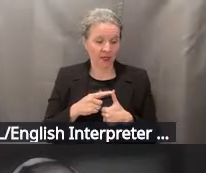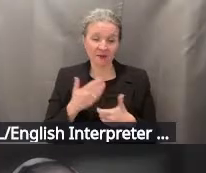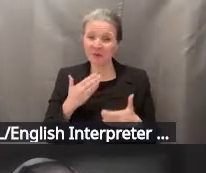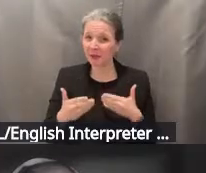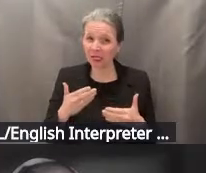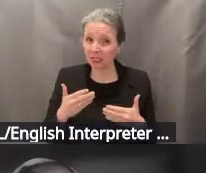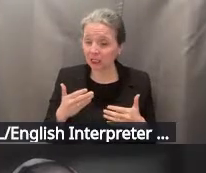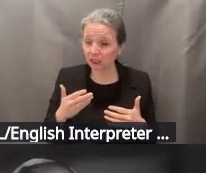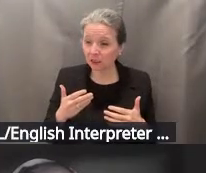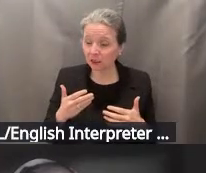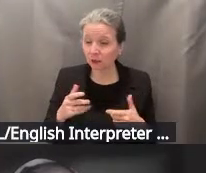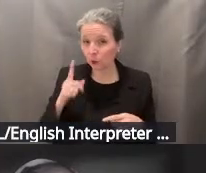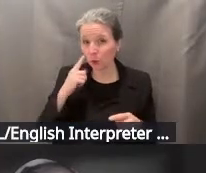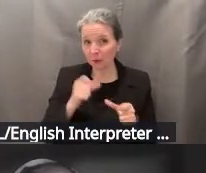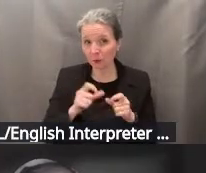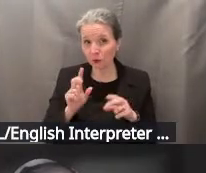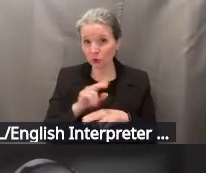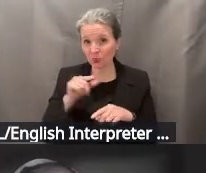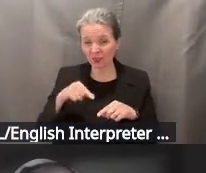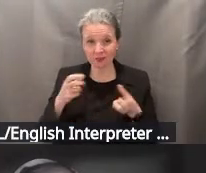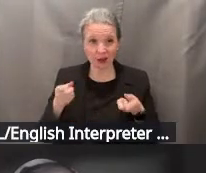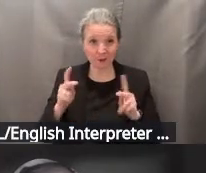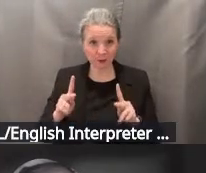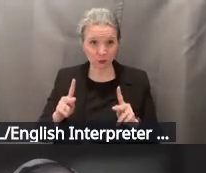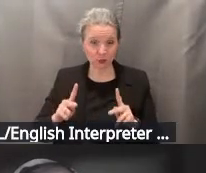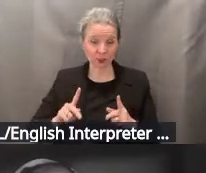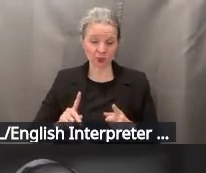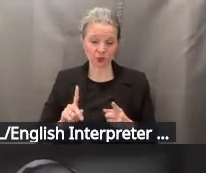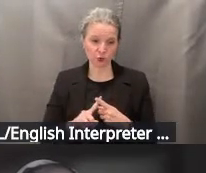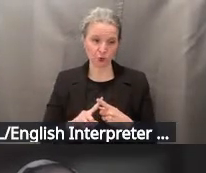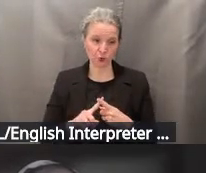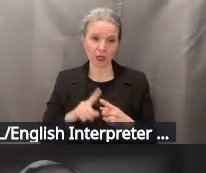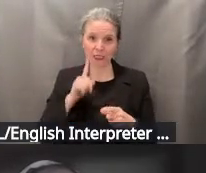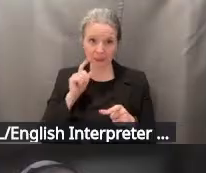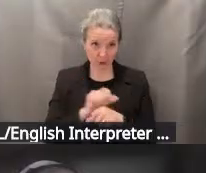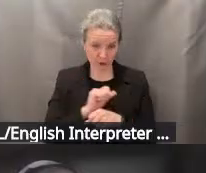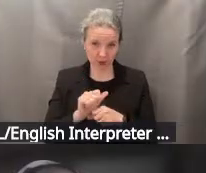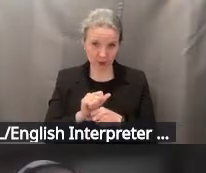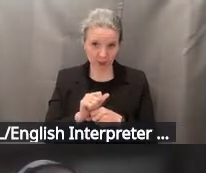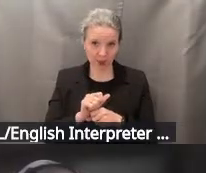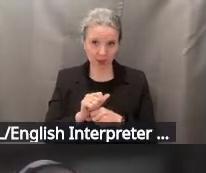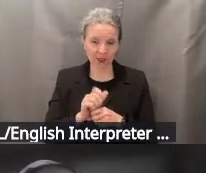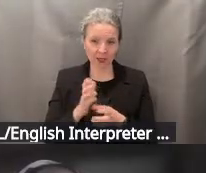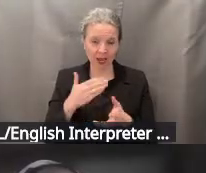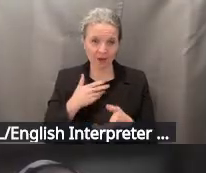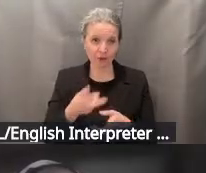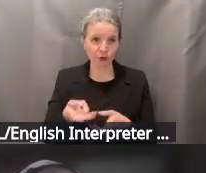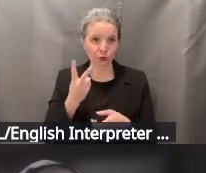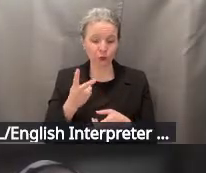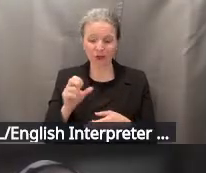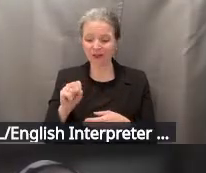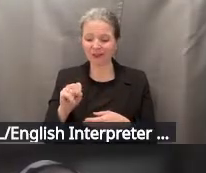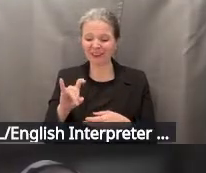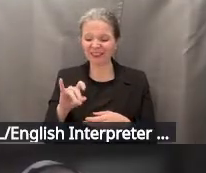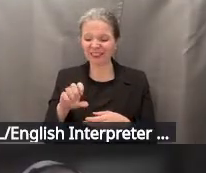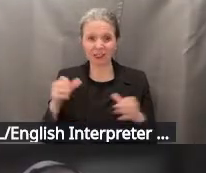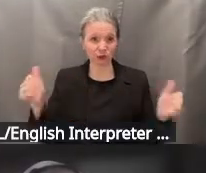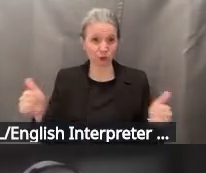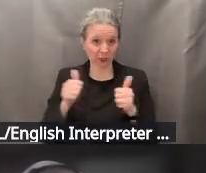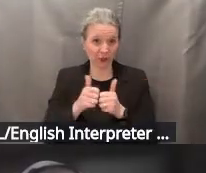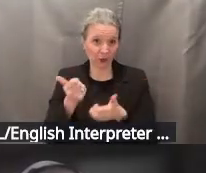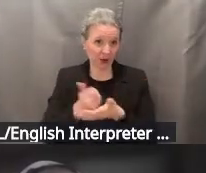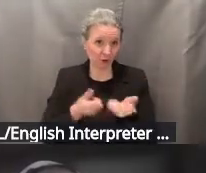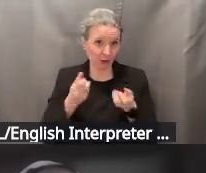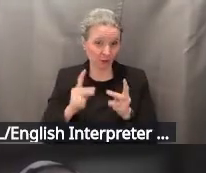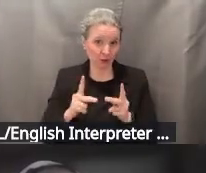maybe remember to use this as an opportunity to literally bring two sides together. Every opportunity